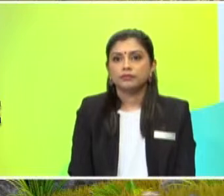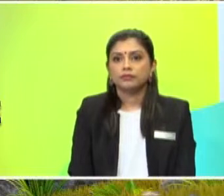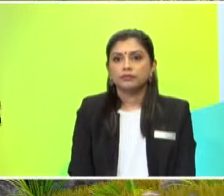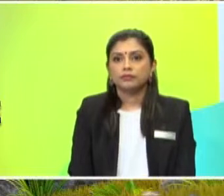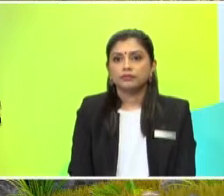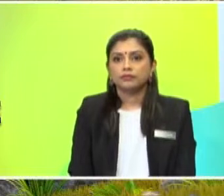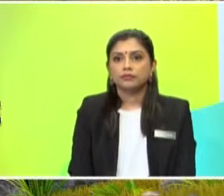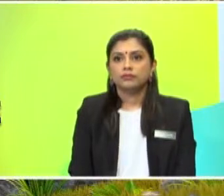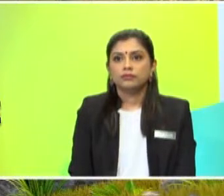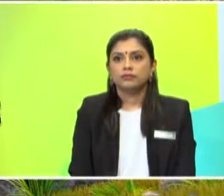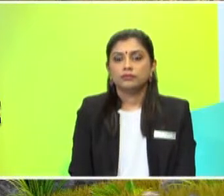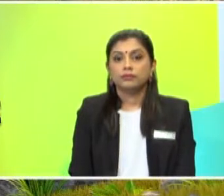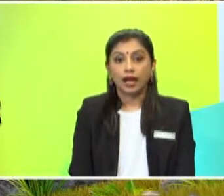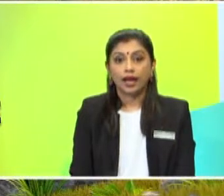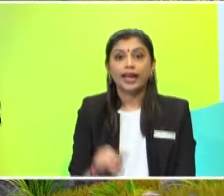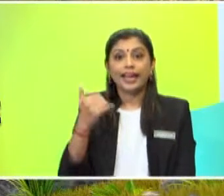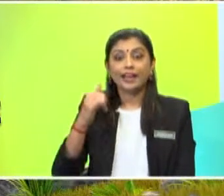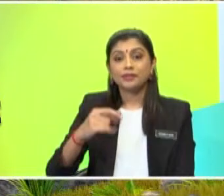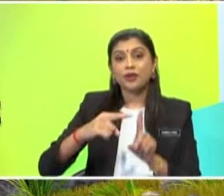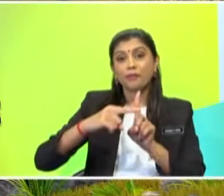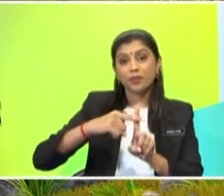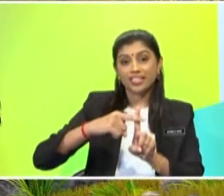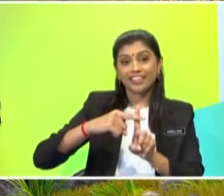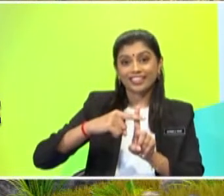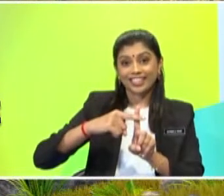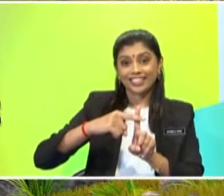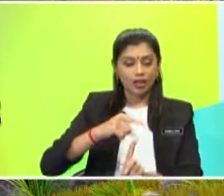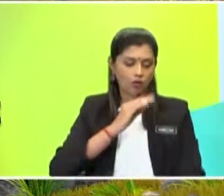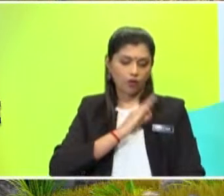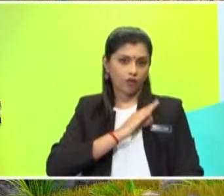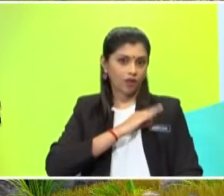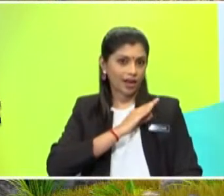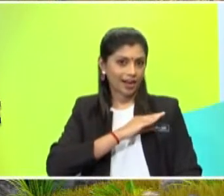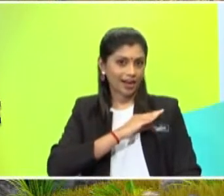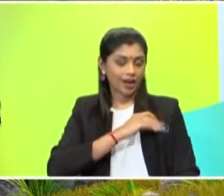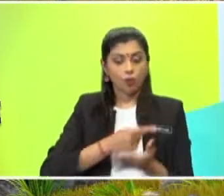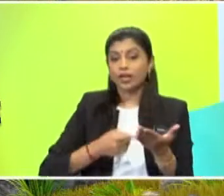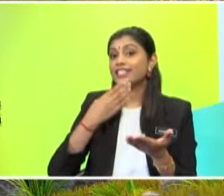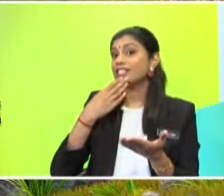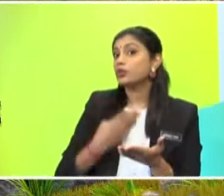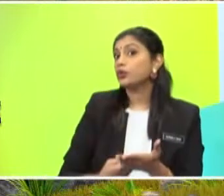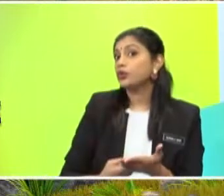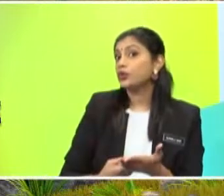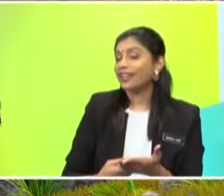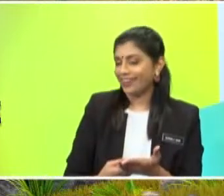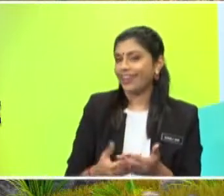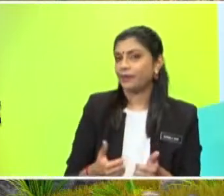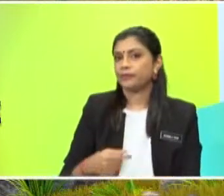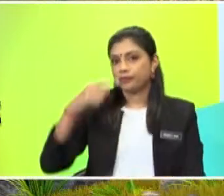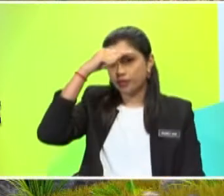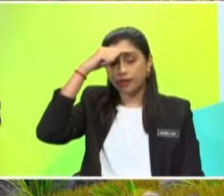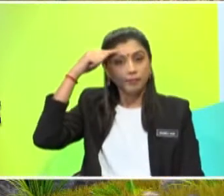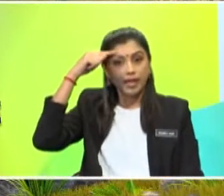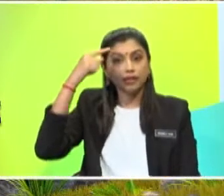Yellow represent positivity. Positivity, advantages. All the good things will be under yellow. So the next color will be black.